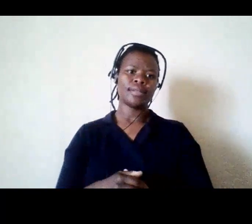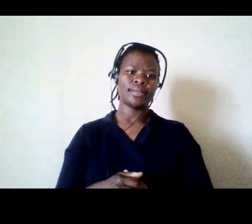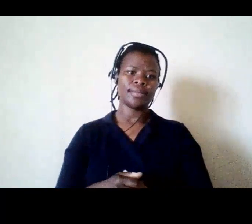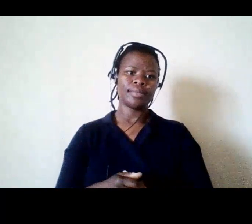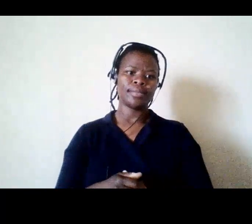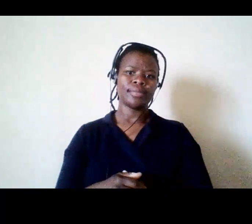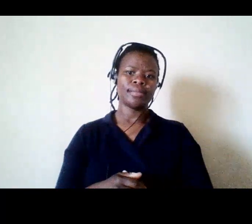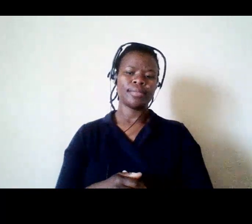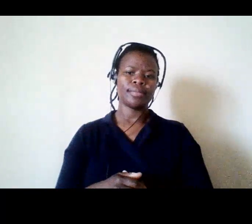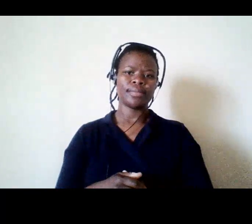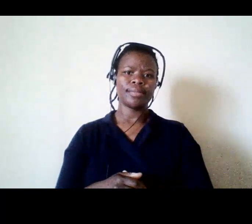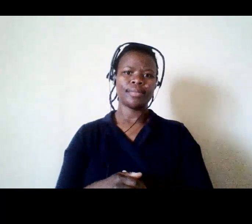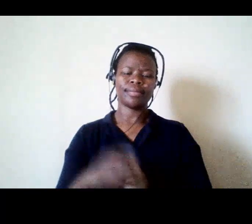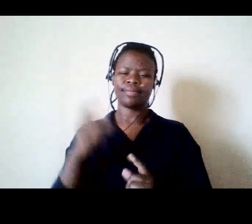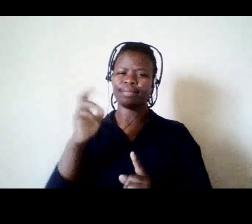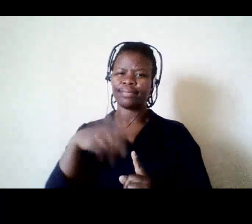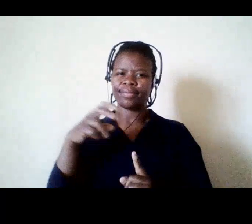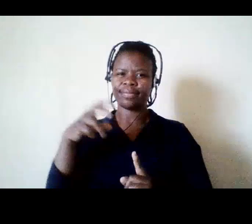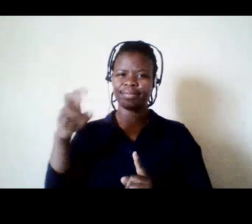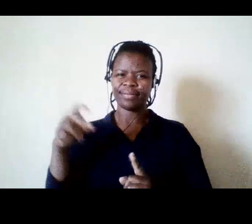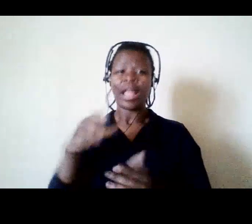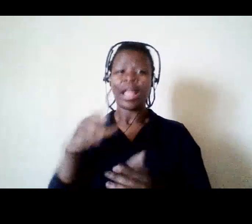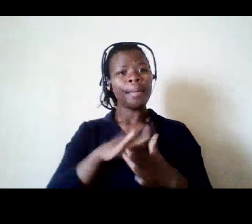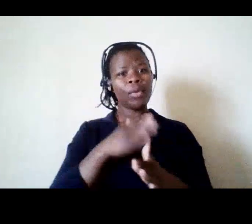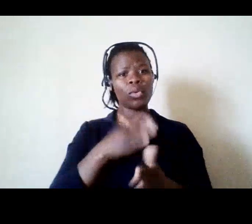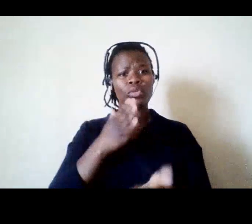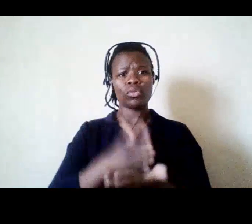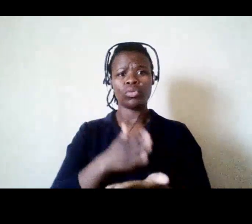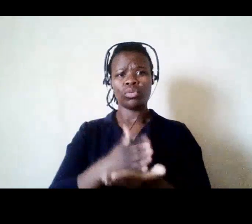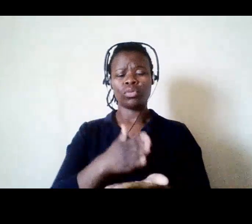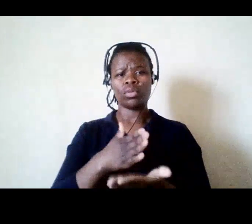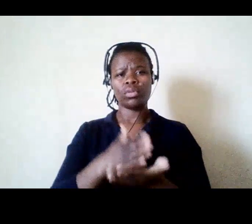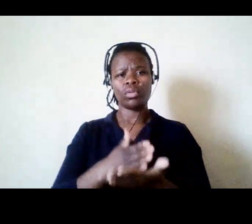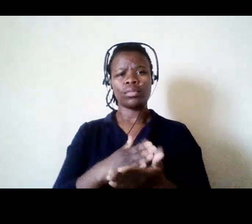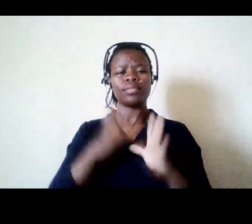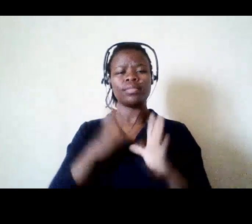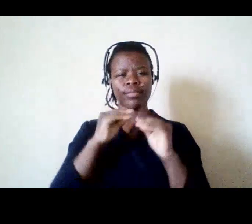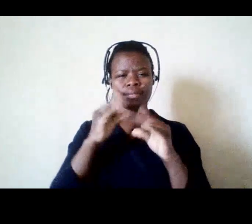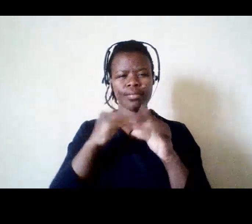because we had to speak about these things, and even the